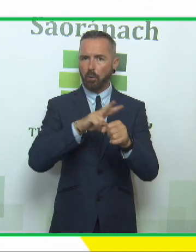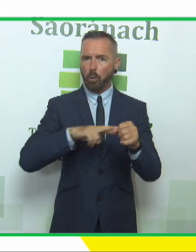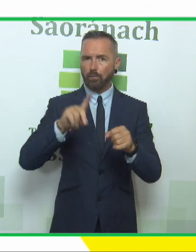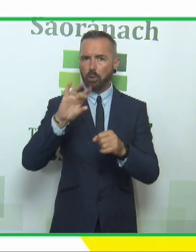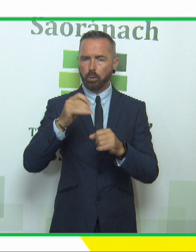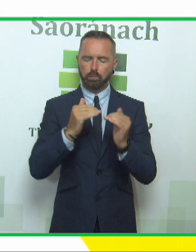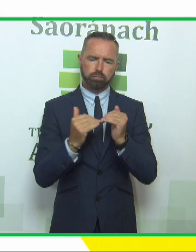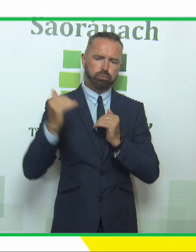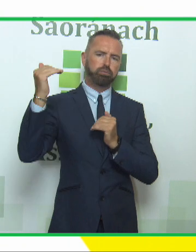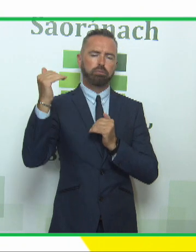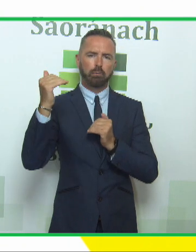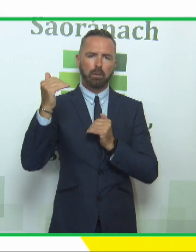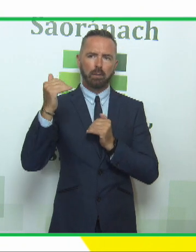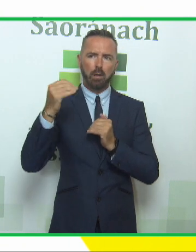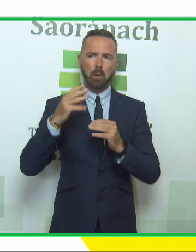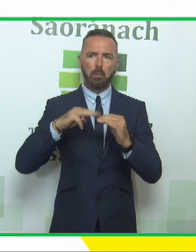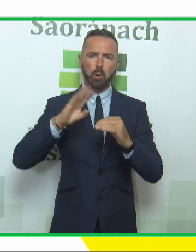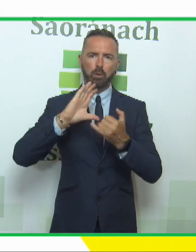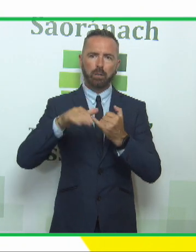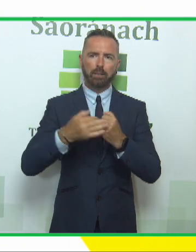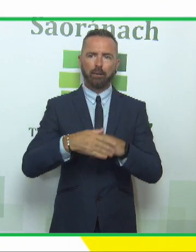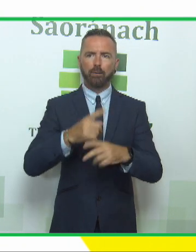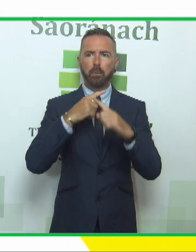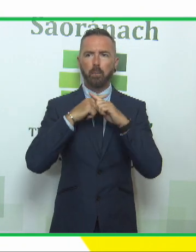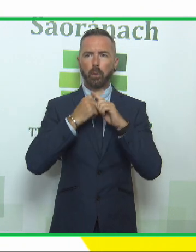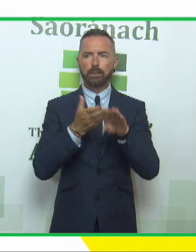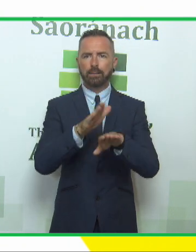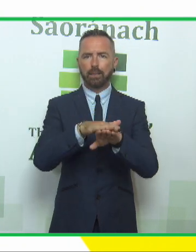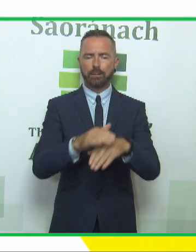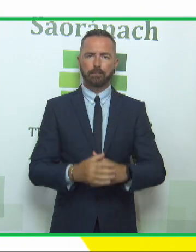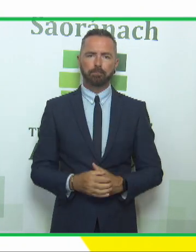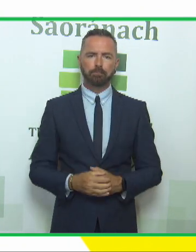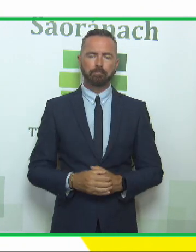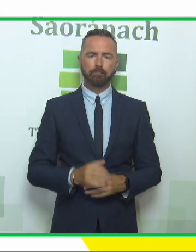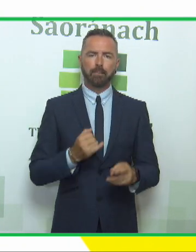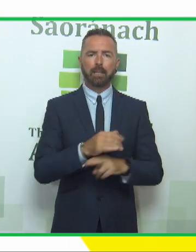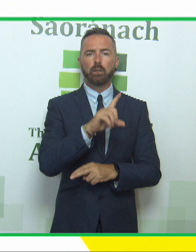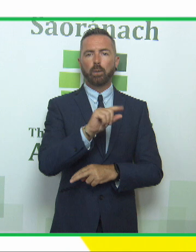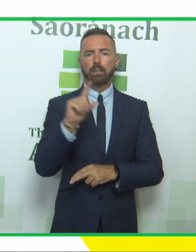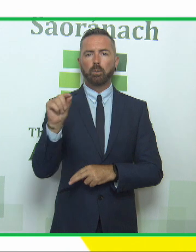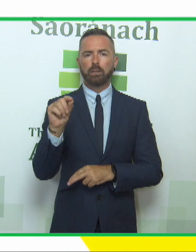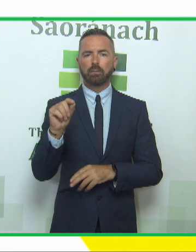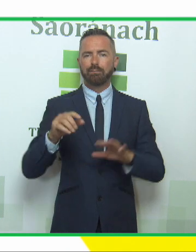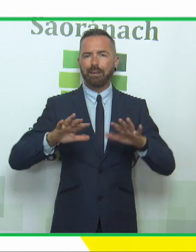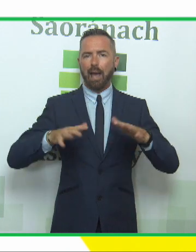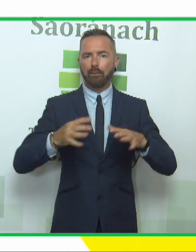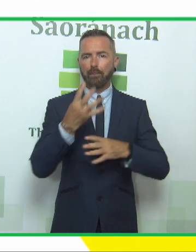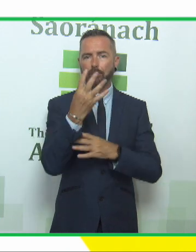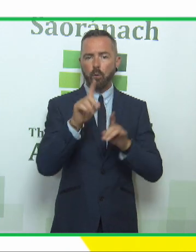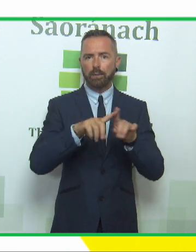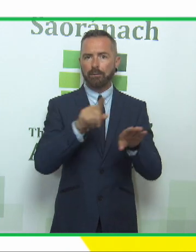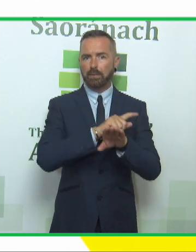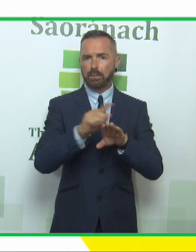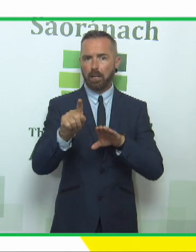more likely to succumb to a poisoning death. In 2020, there was on average 4 different drugs implicated in